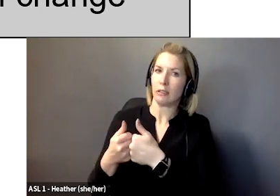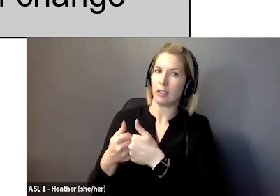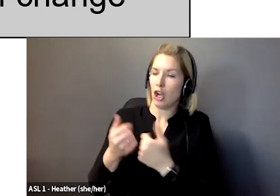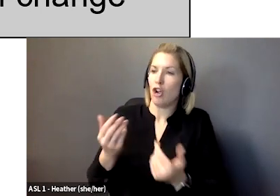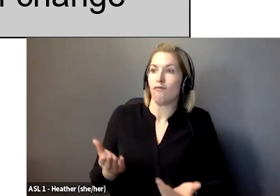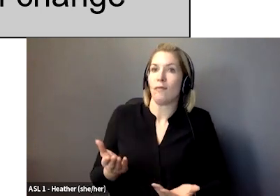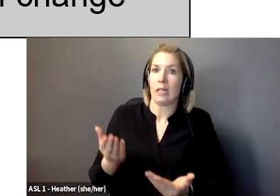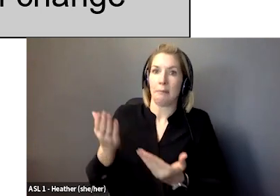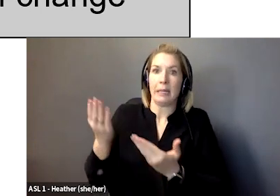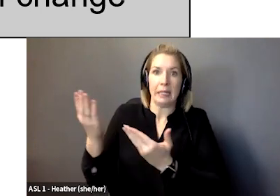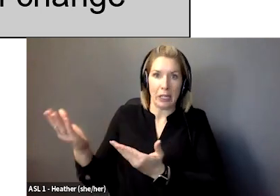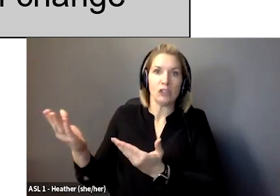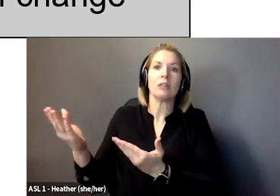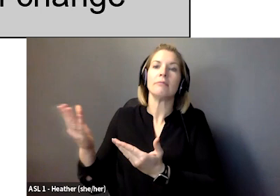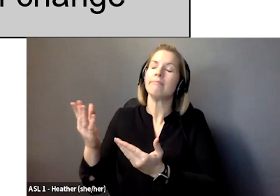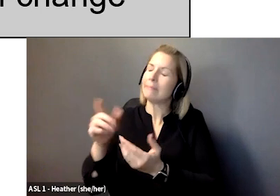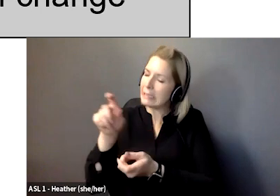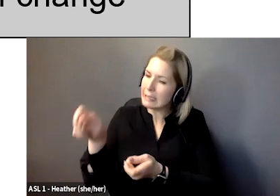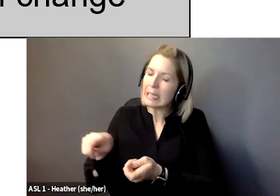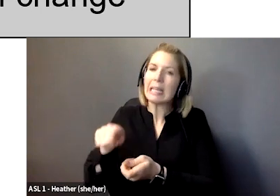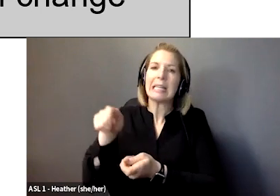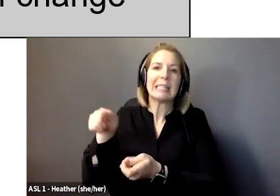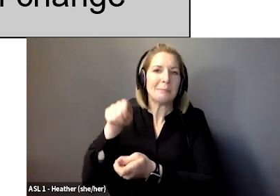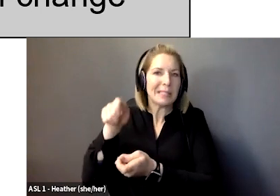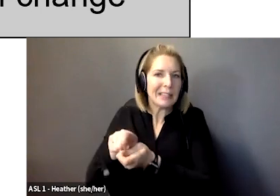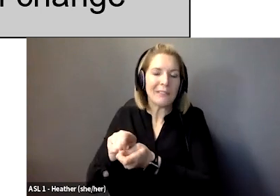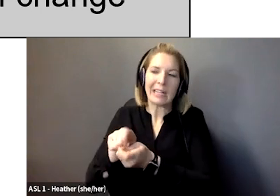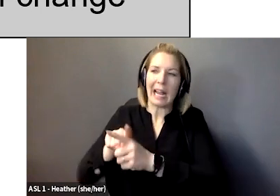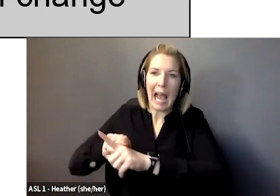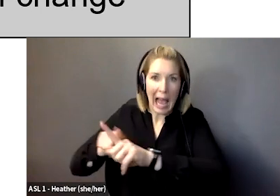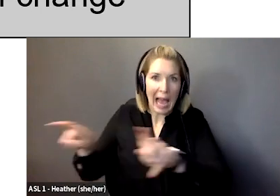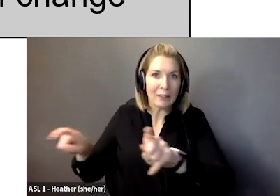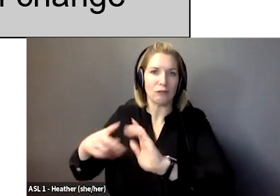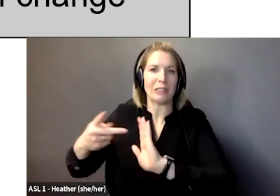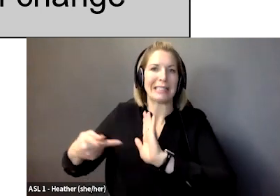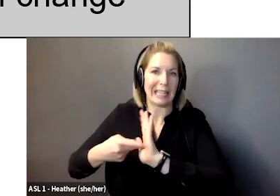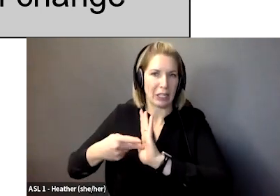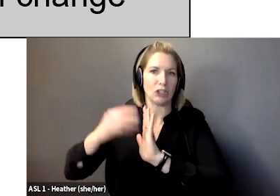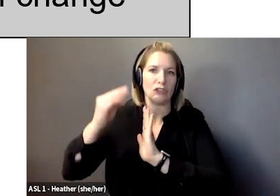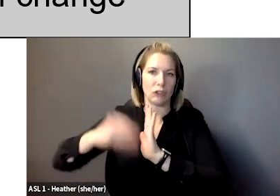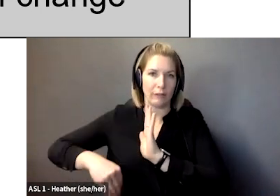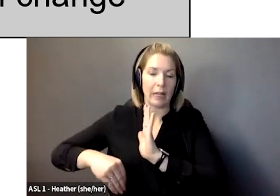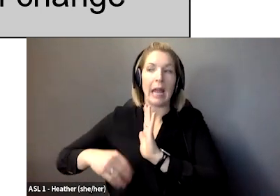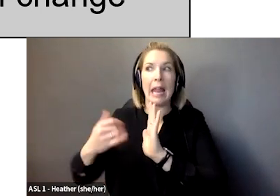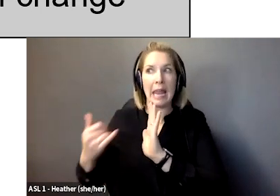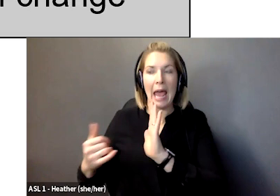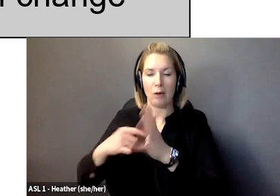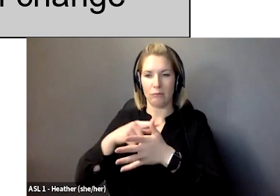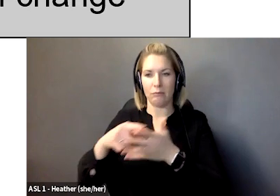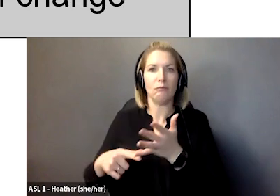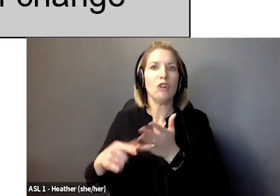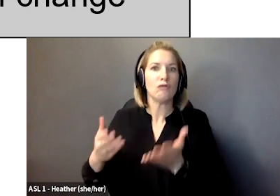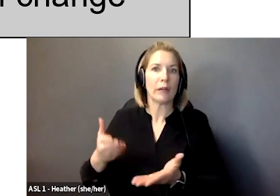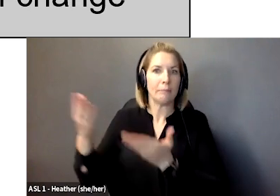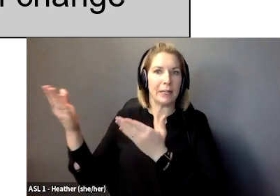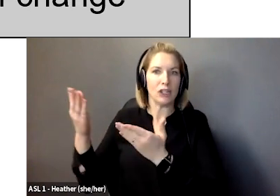later fed directly into the questions in the second Delphi survey, allowing participants to rank these recommendations, which would